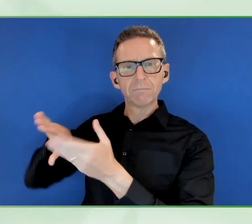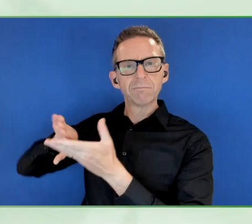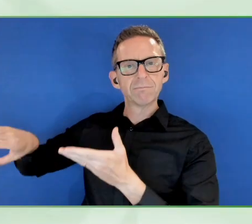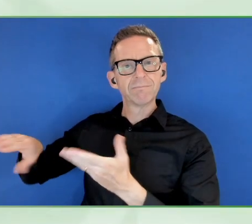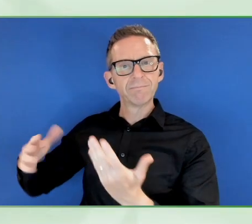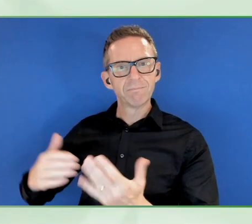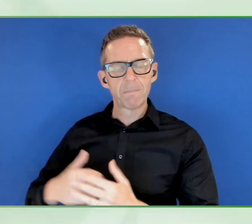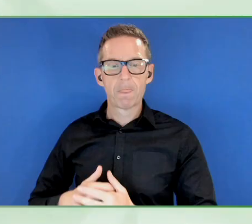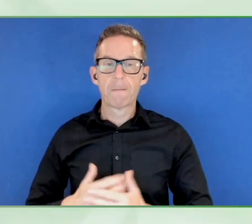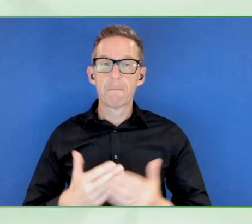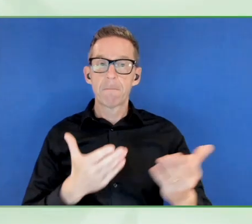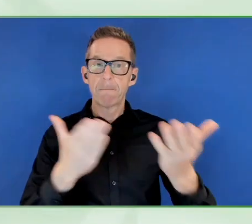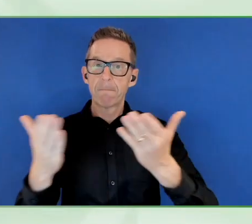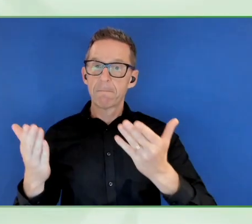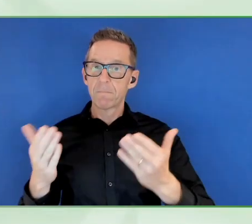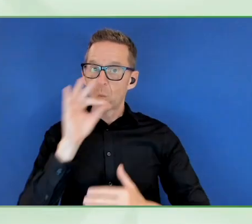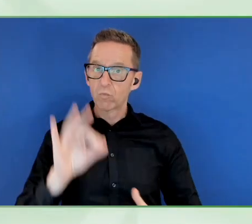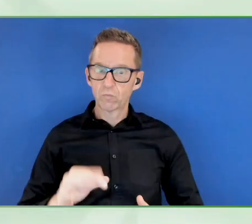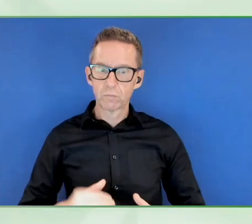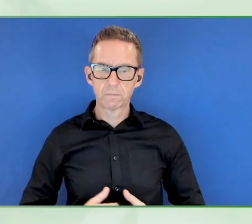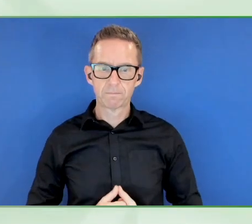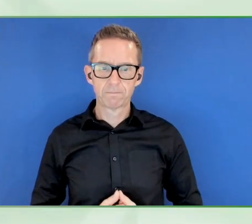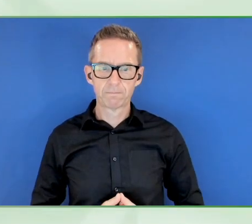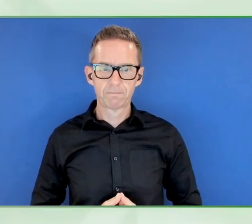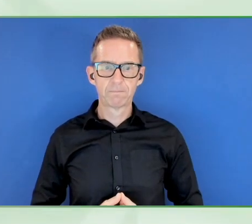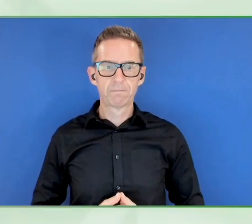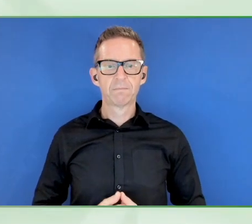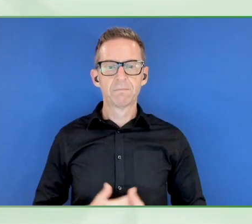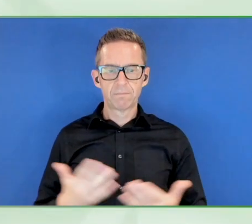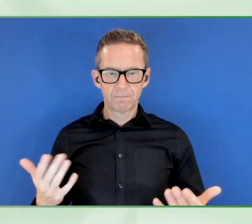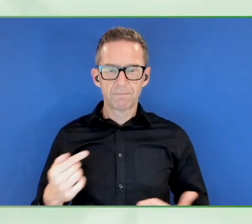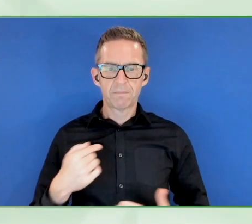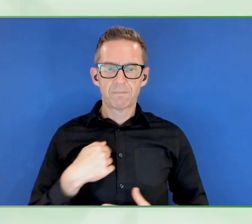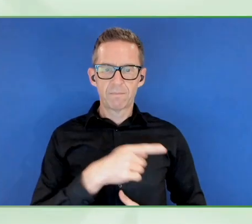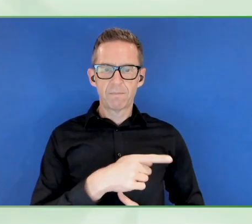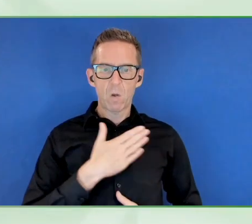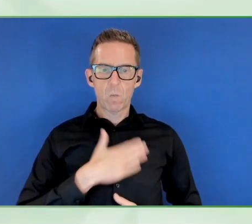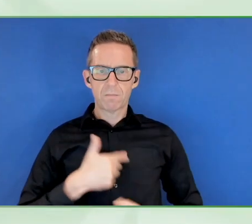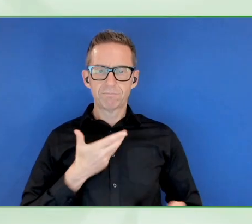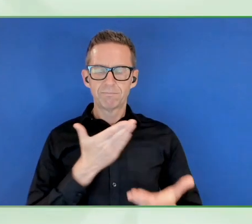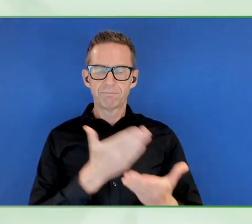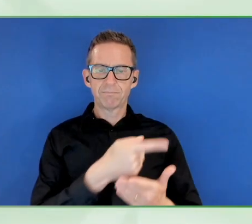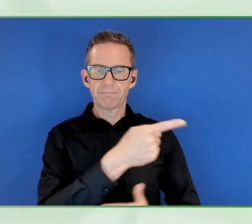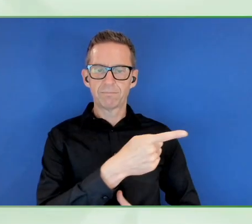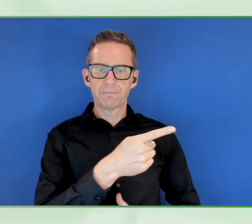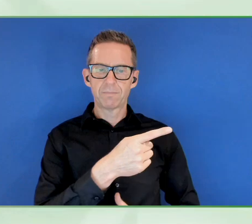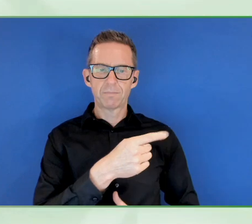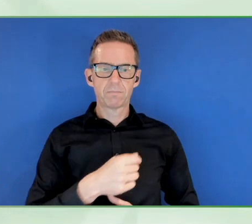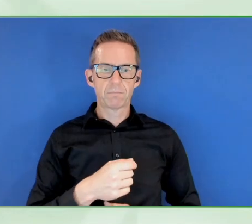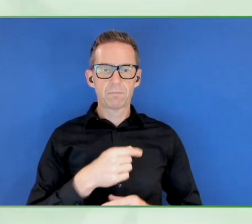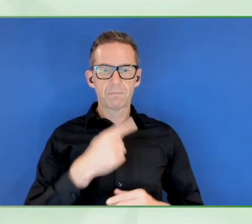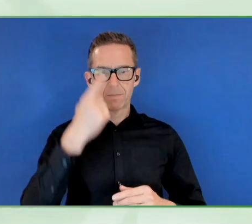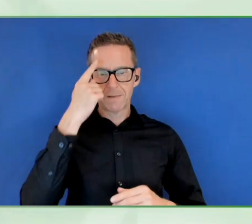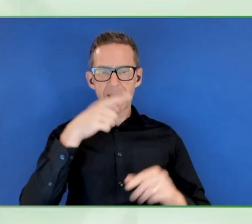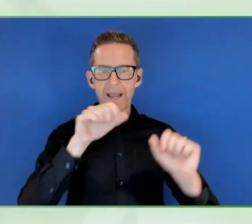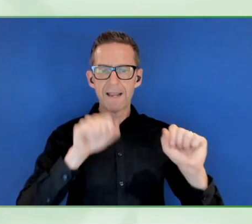Wagner, Vienna. Before I pose a question to Mr. Rasberg, maybe Mrs. Duham can display the first page of the presentation, because in 2